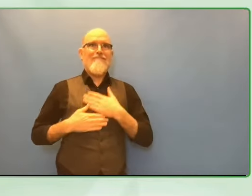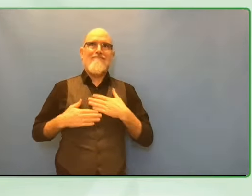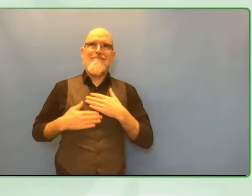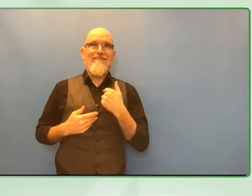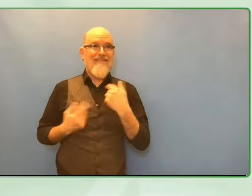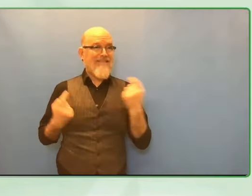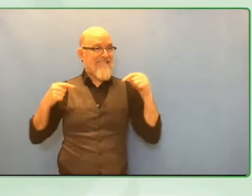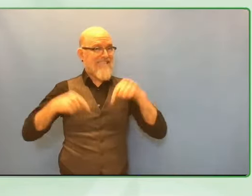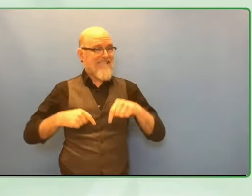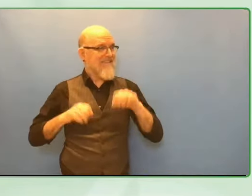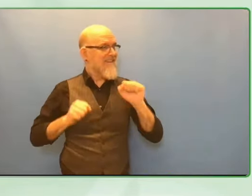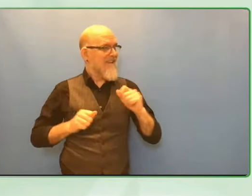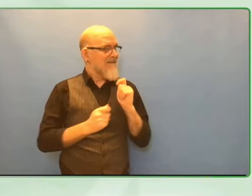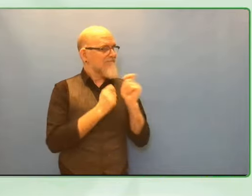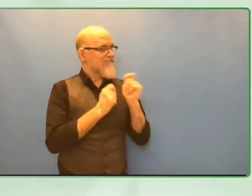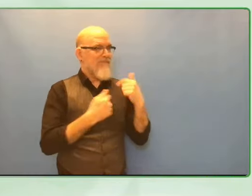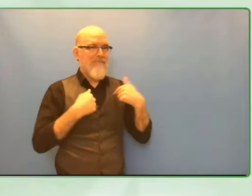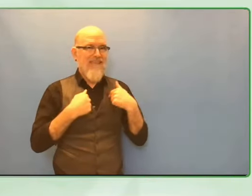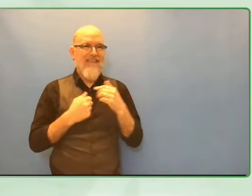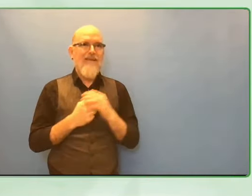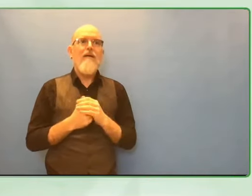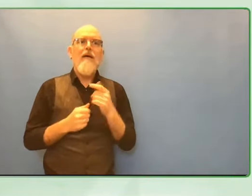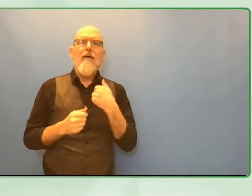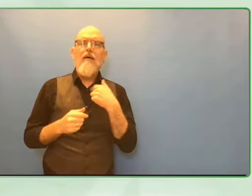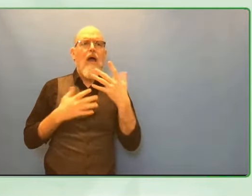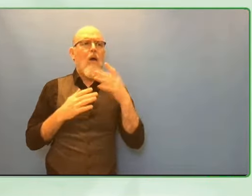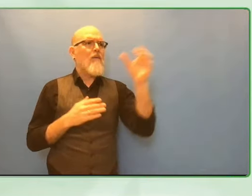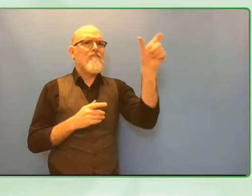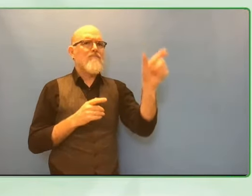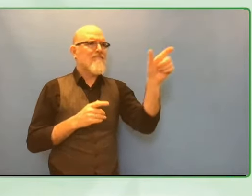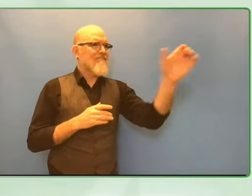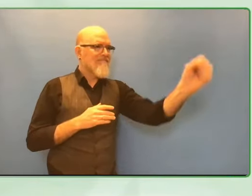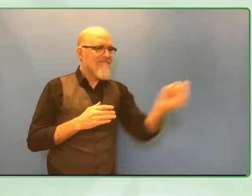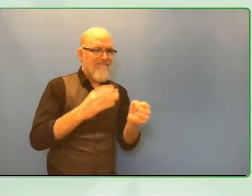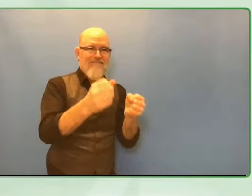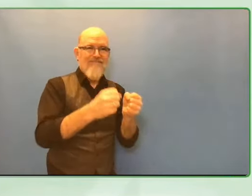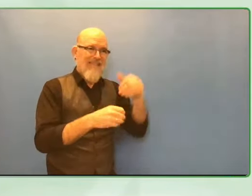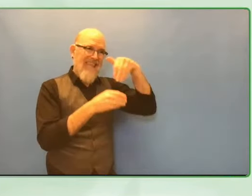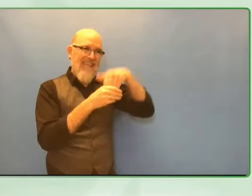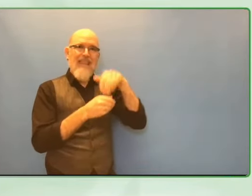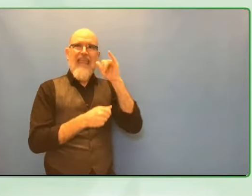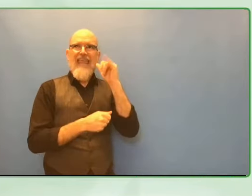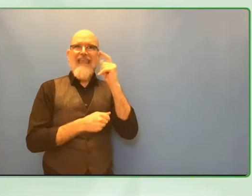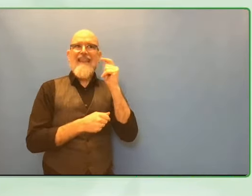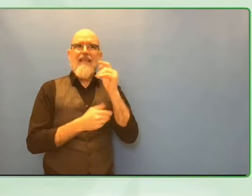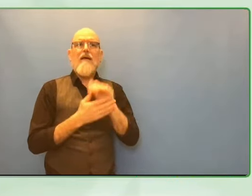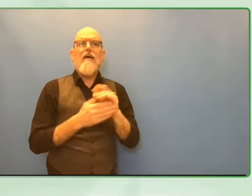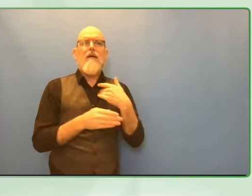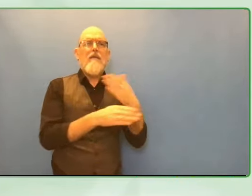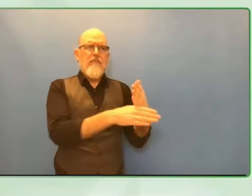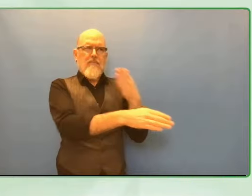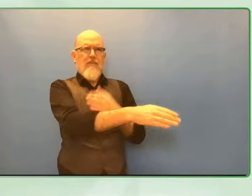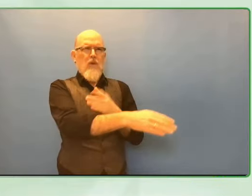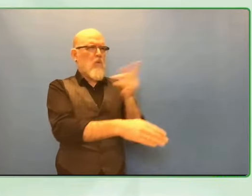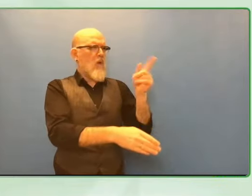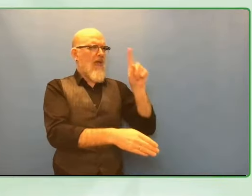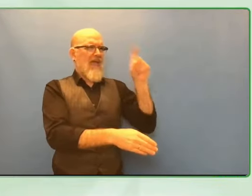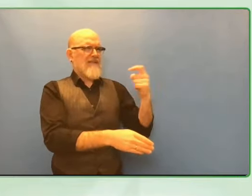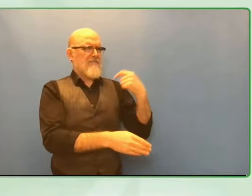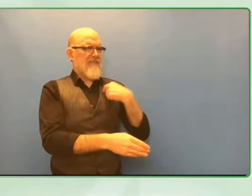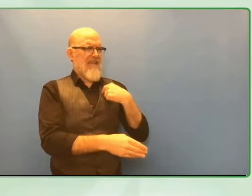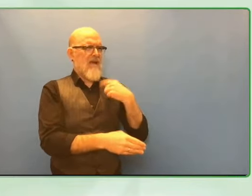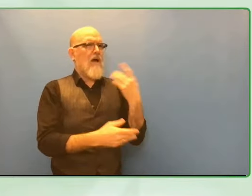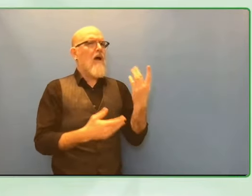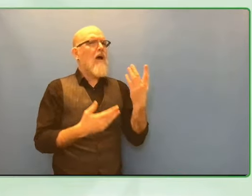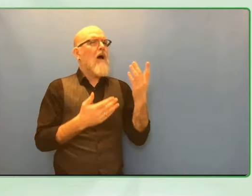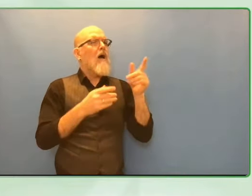deployment and ICT. And well, before I jump into answering your question, let me give a short context from where we are coming from.